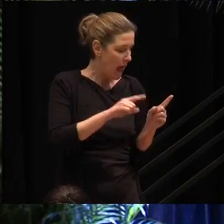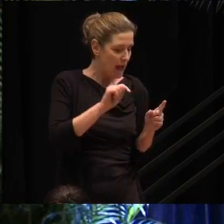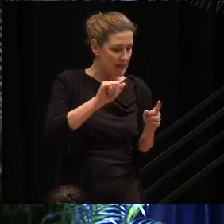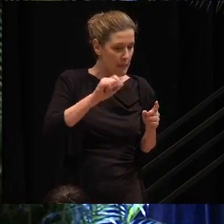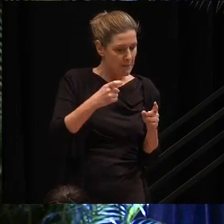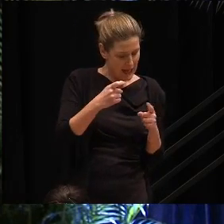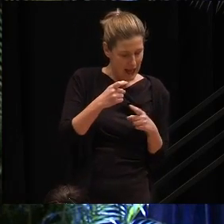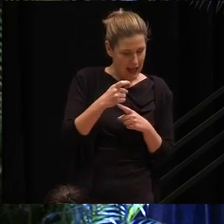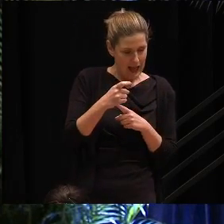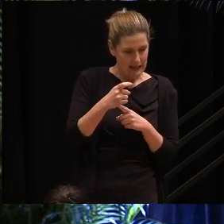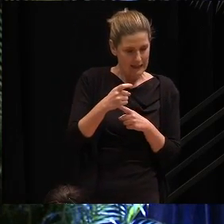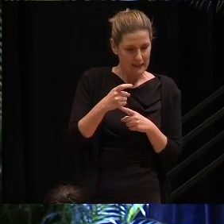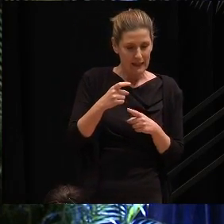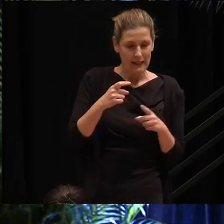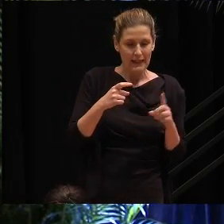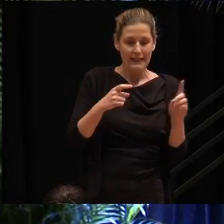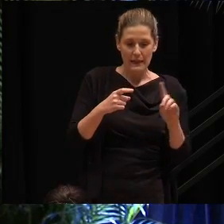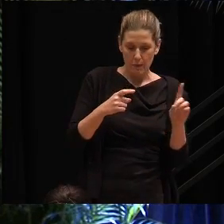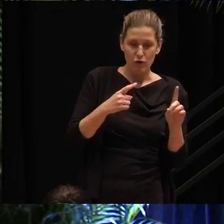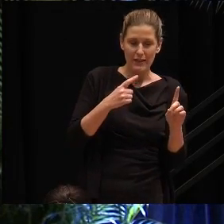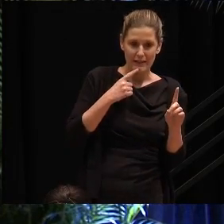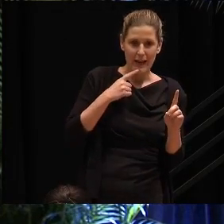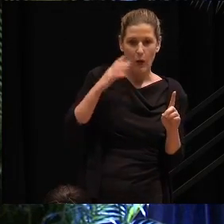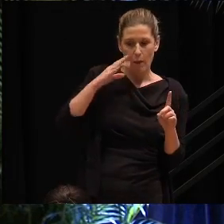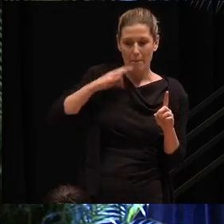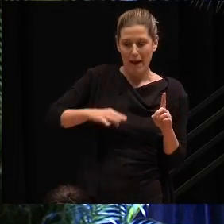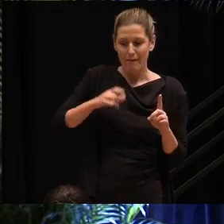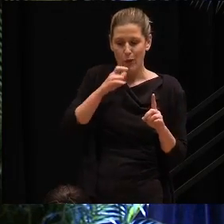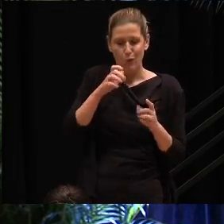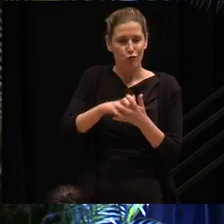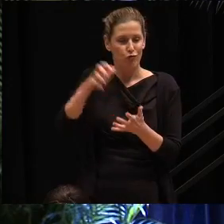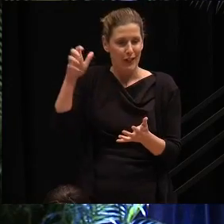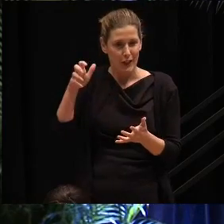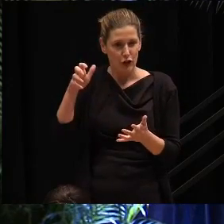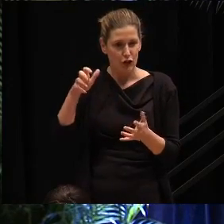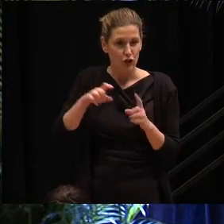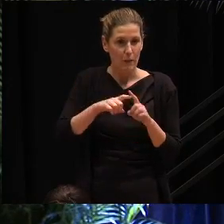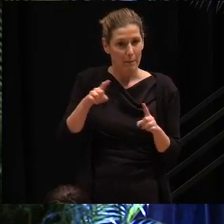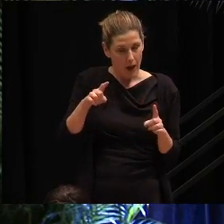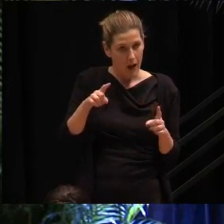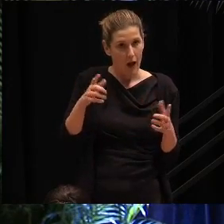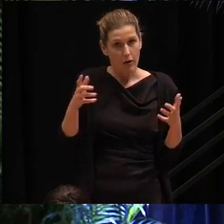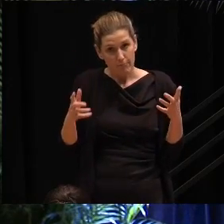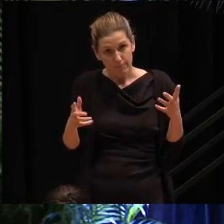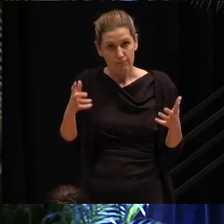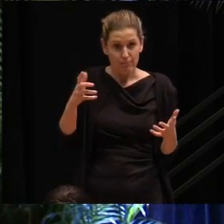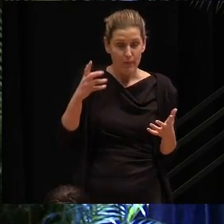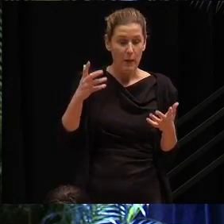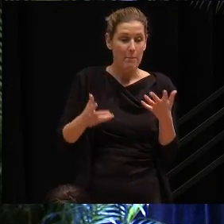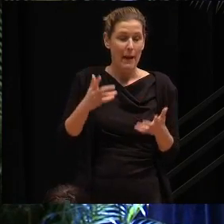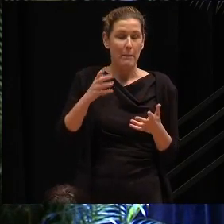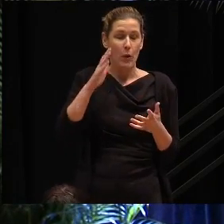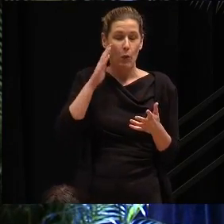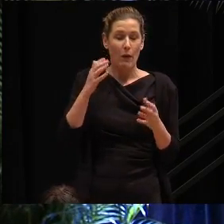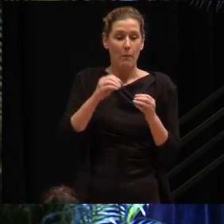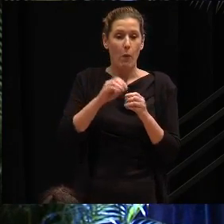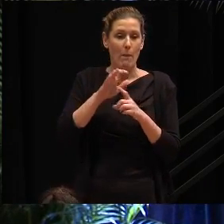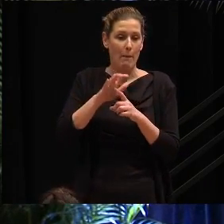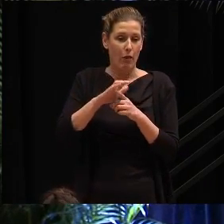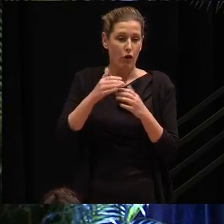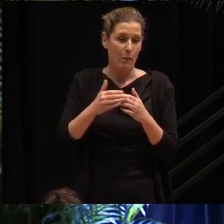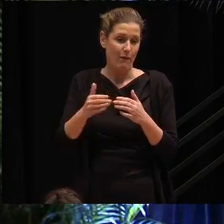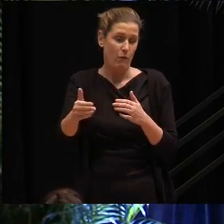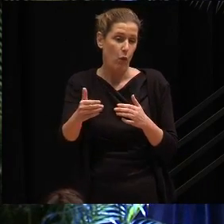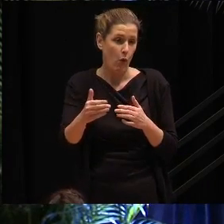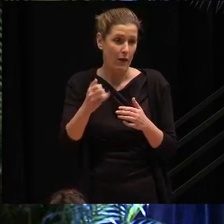it's mostly going to benefit the rich, and so far it has not been popular, but it might prove more popular moving forward as some